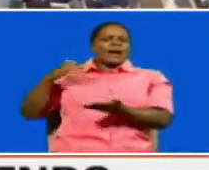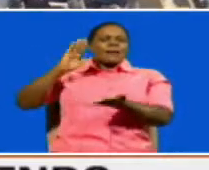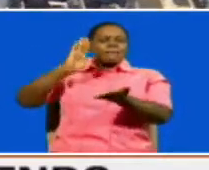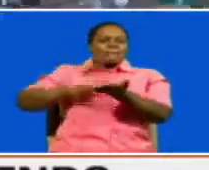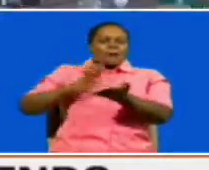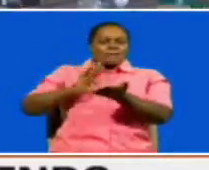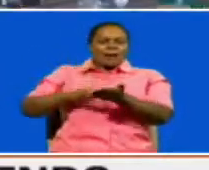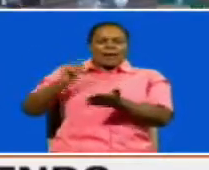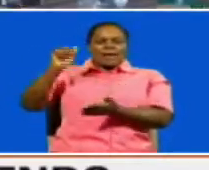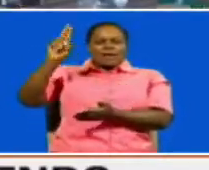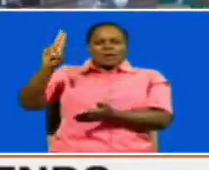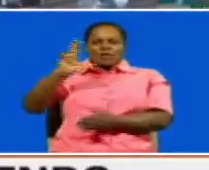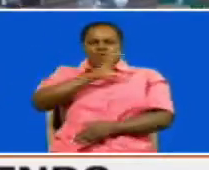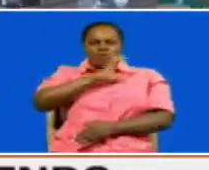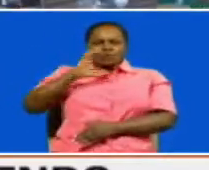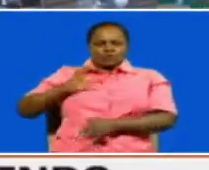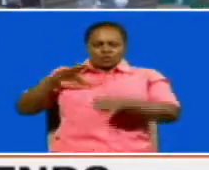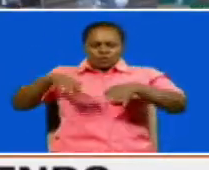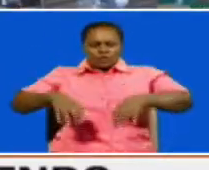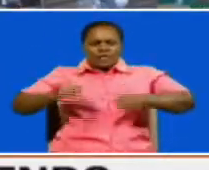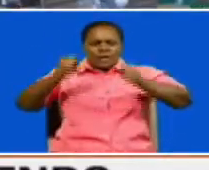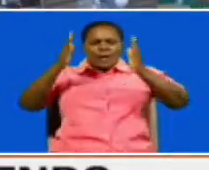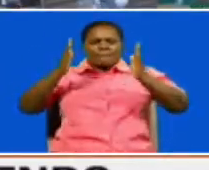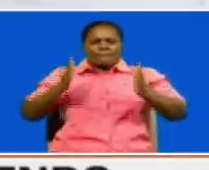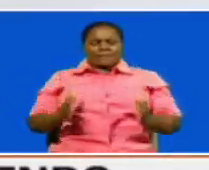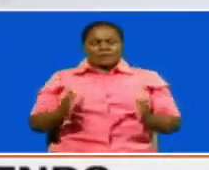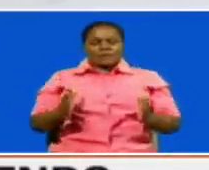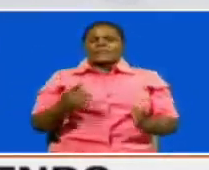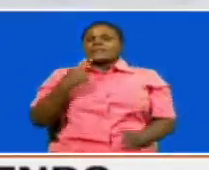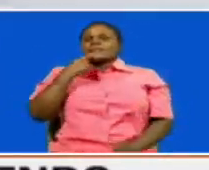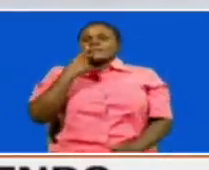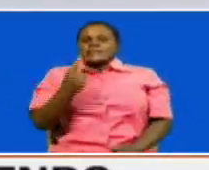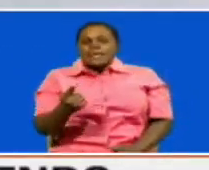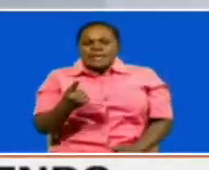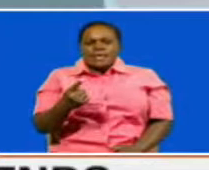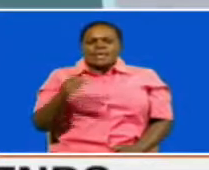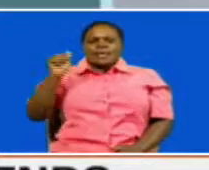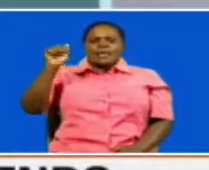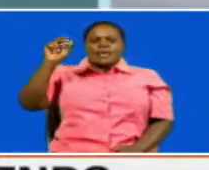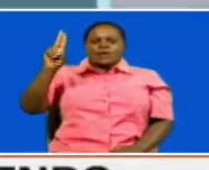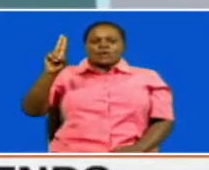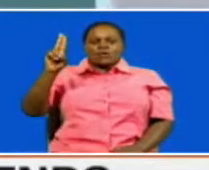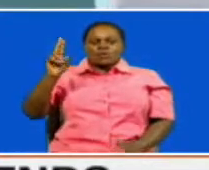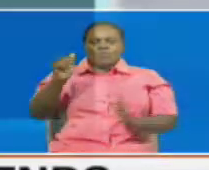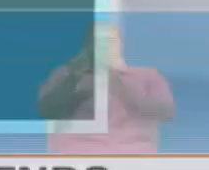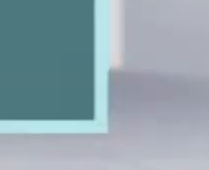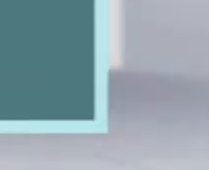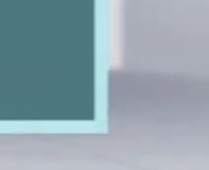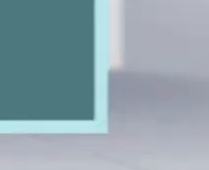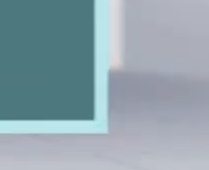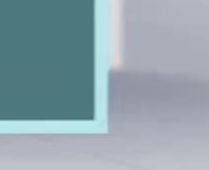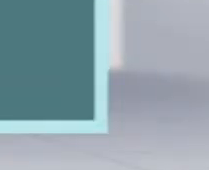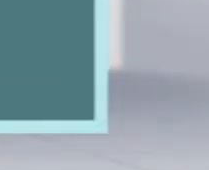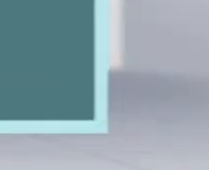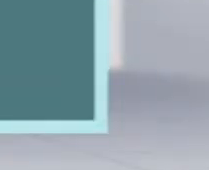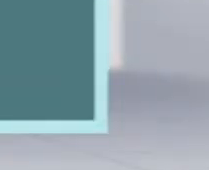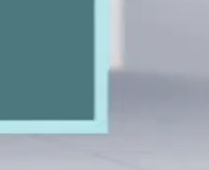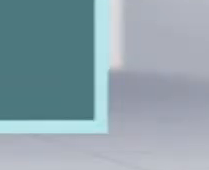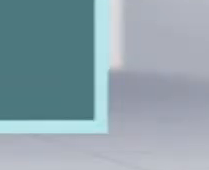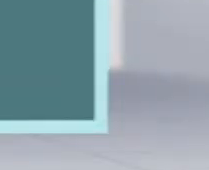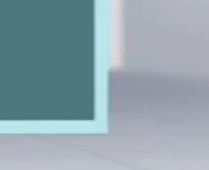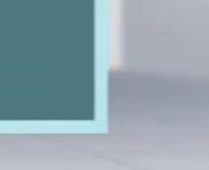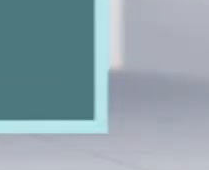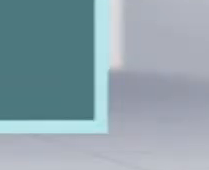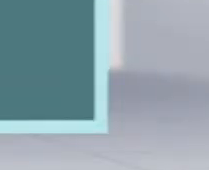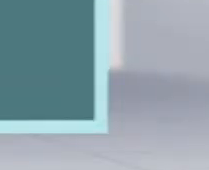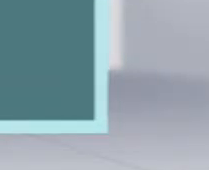the African Union Commission Chairperson Musa Faki Mahamat said the African Union Development Agency New Partnership for Africa's